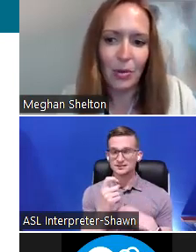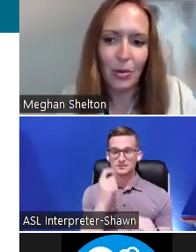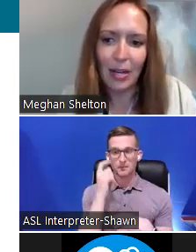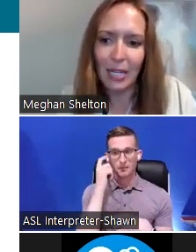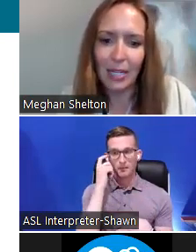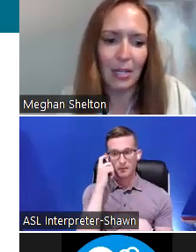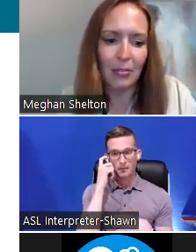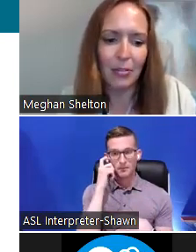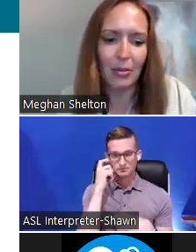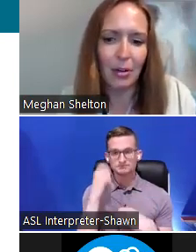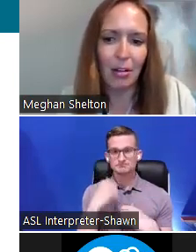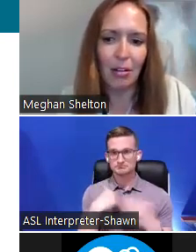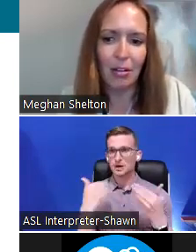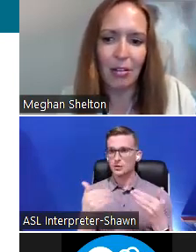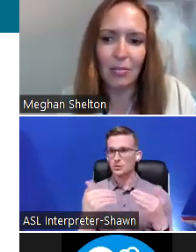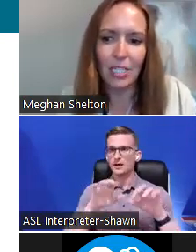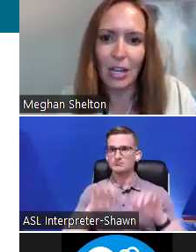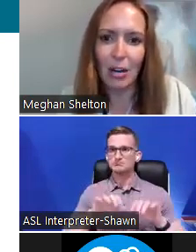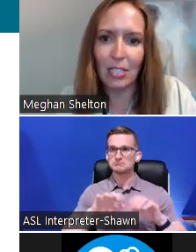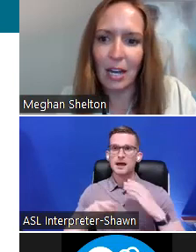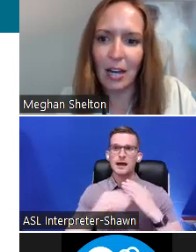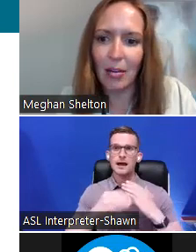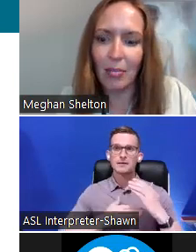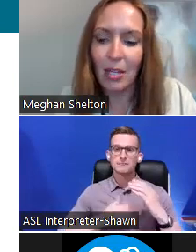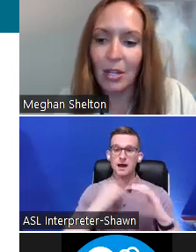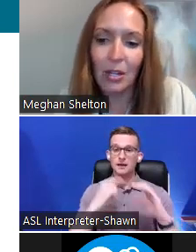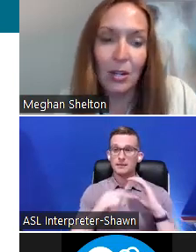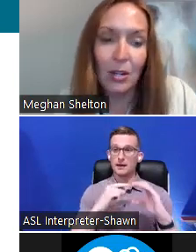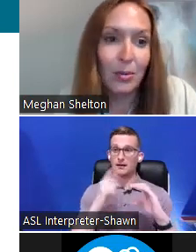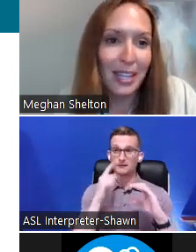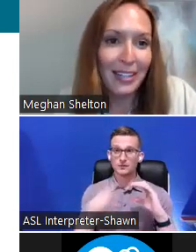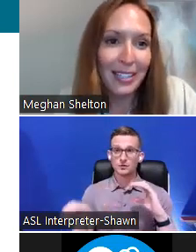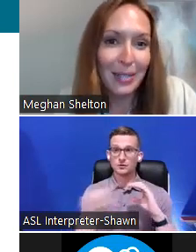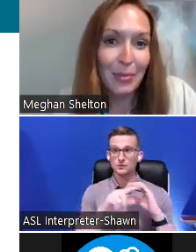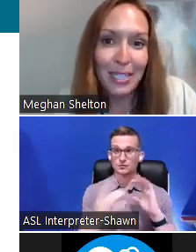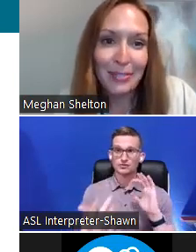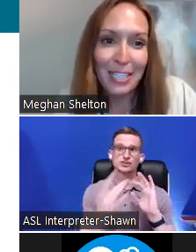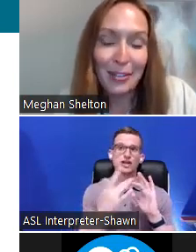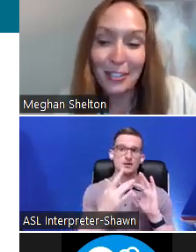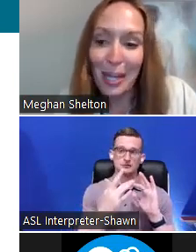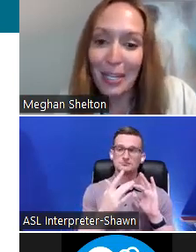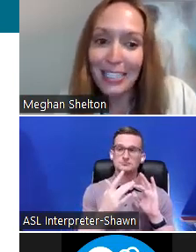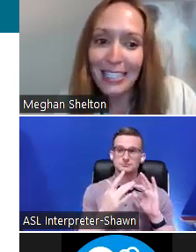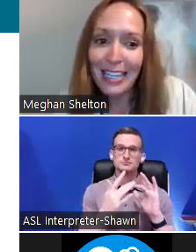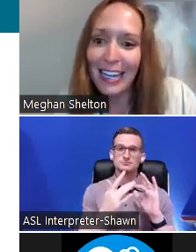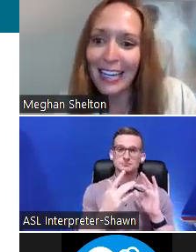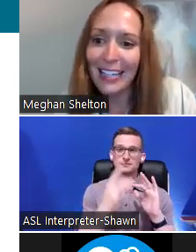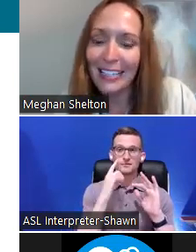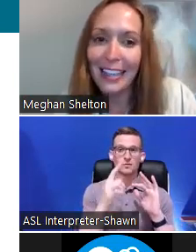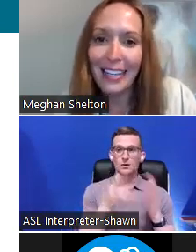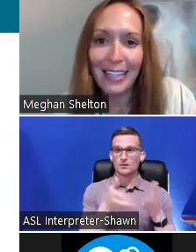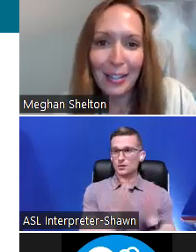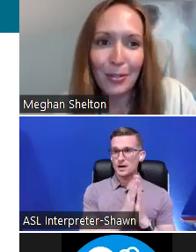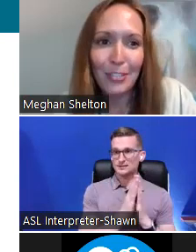So I will add my email for you all to reach out with any requests for town hall topics.